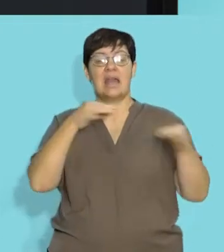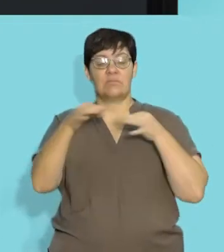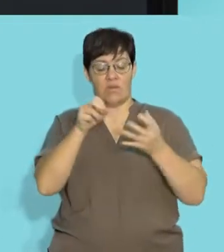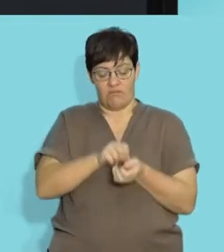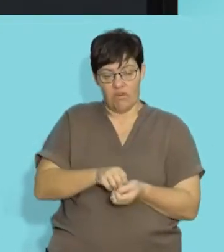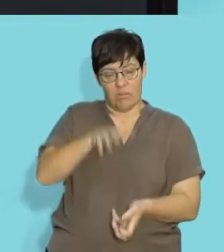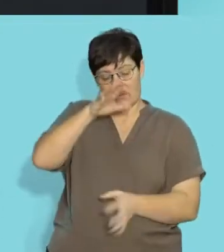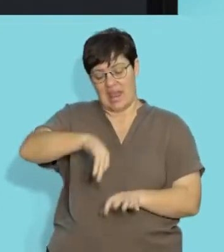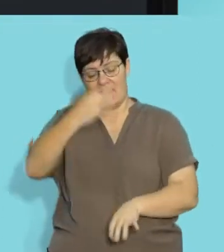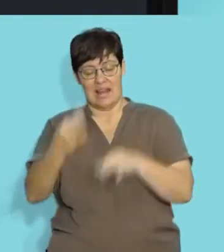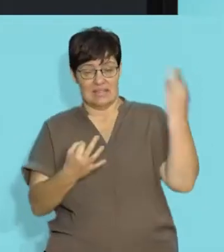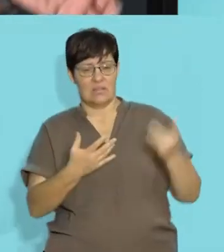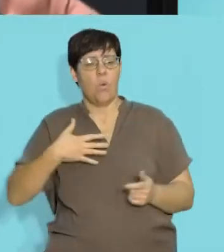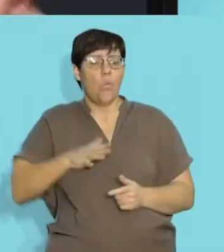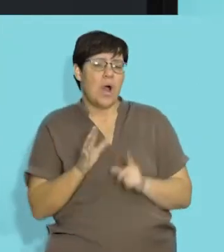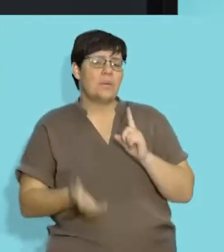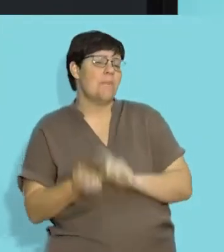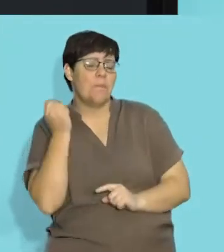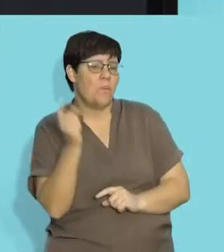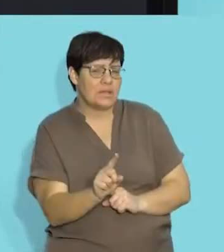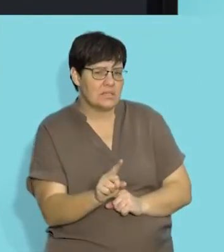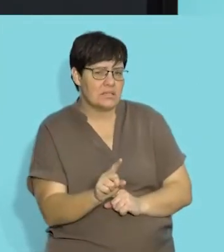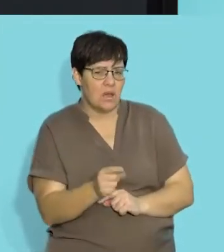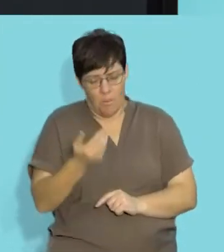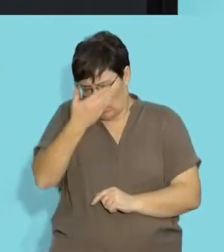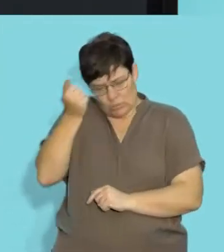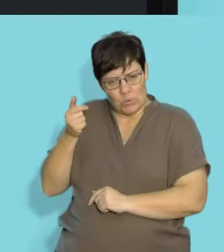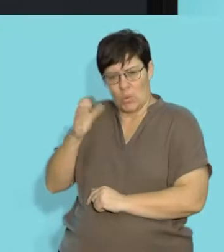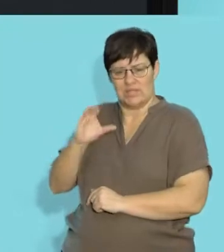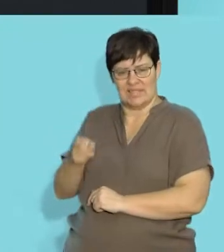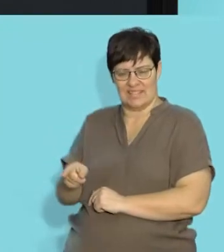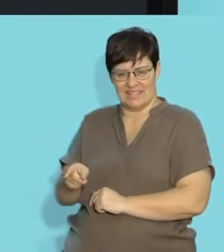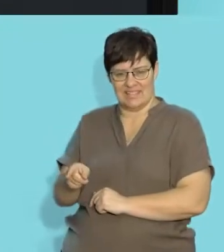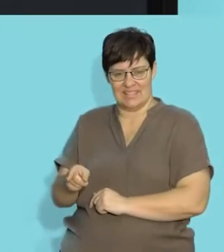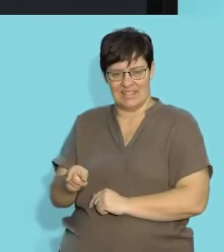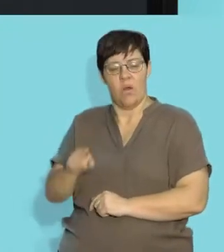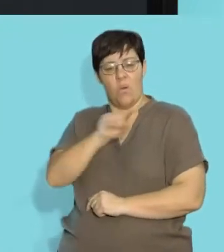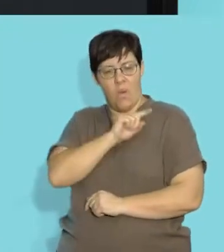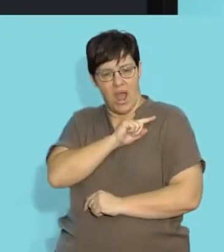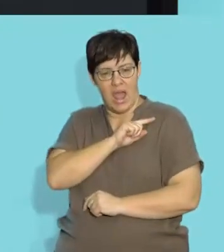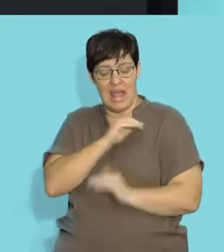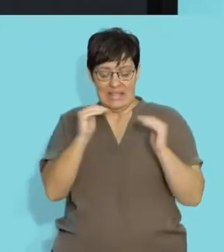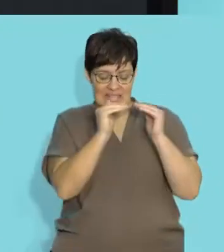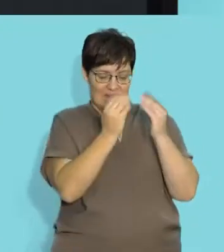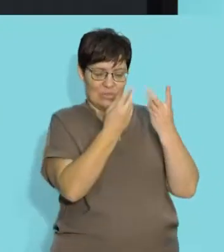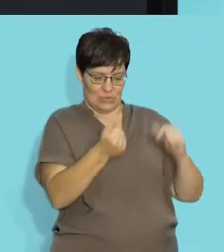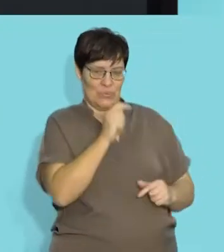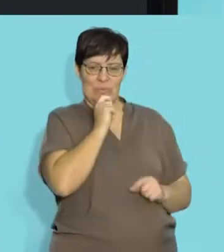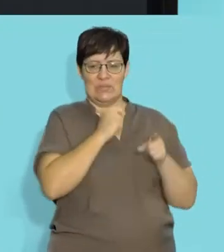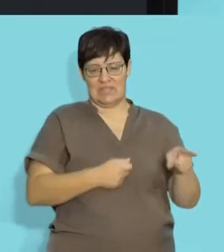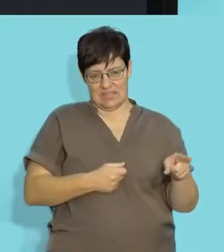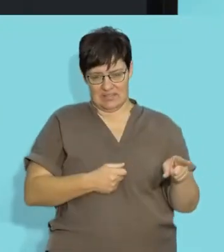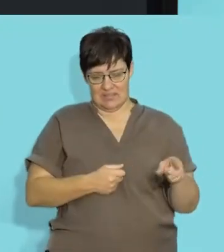which are described as volumetric analysis to determine a known concentration using a standard